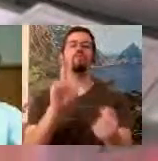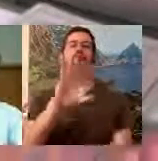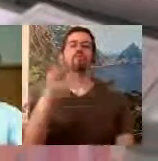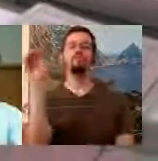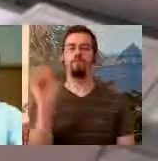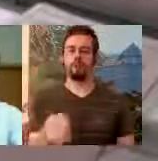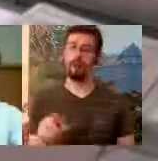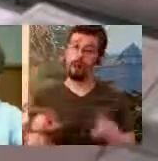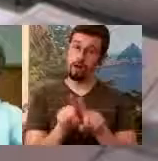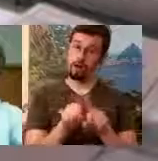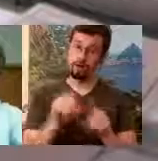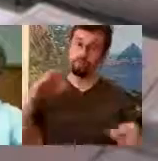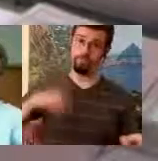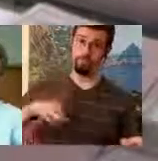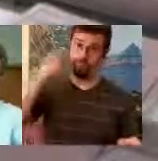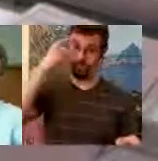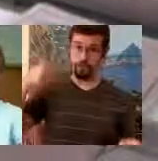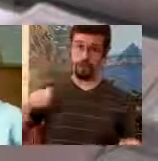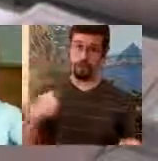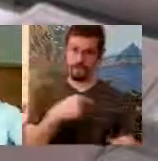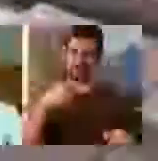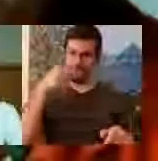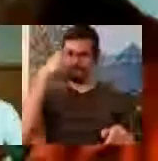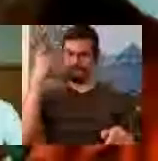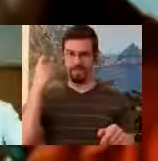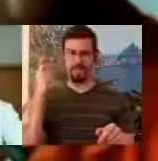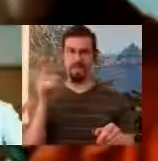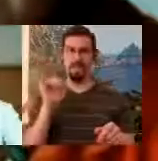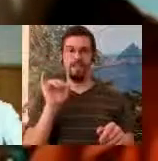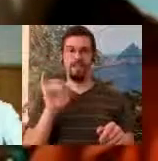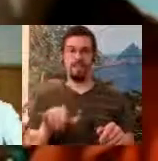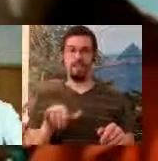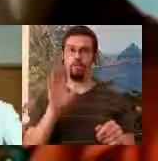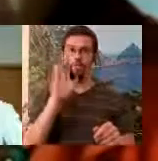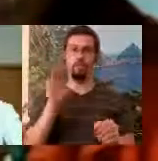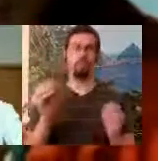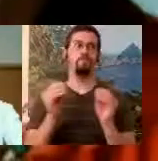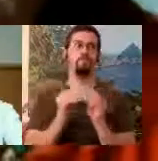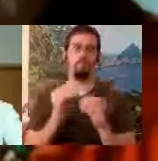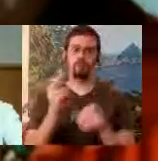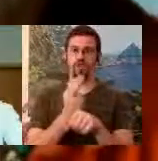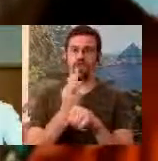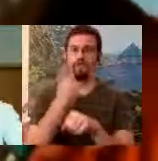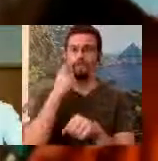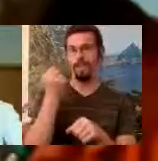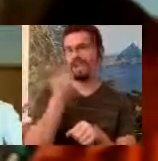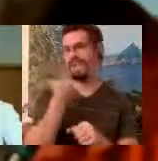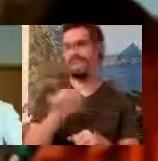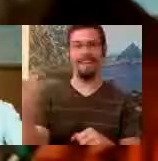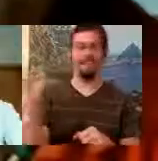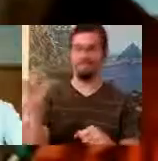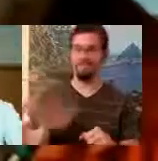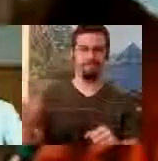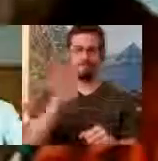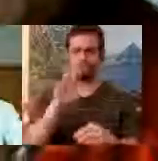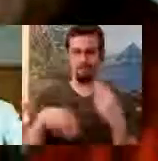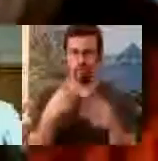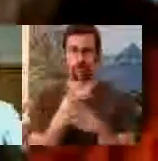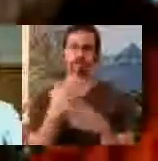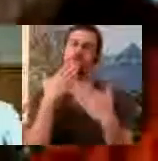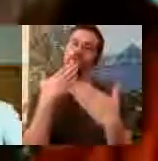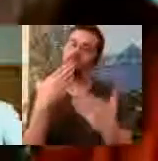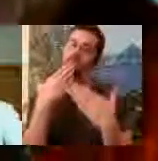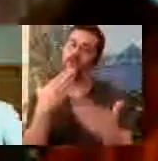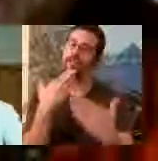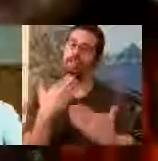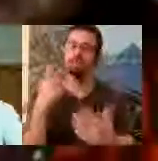of course, because it makes the development even more useful to everybody around the world. So Sure. Thank you very much for your